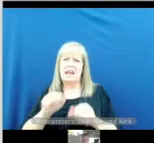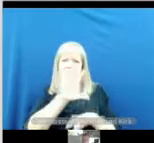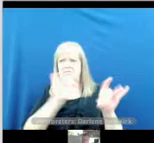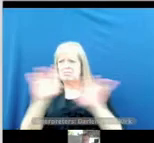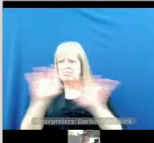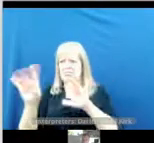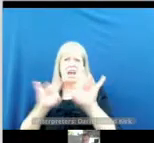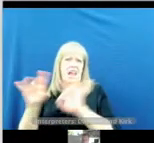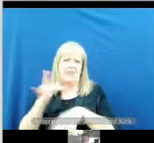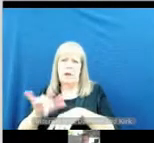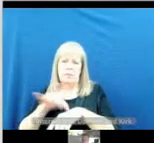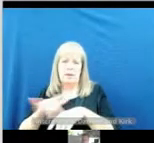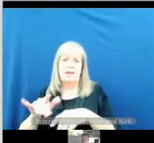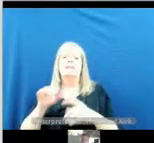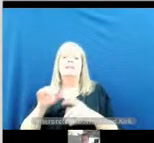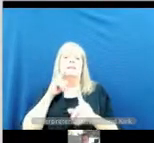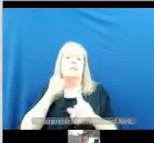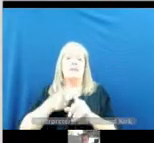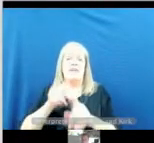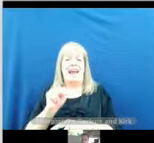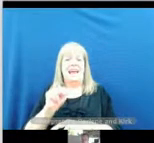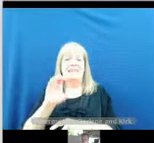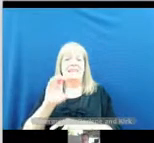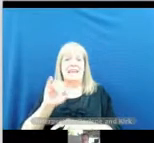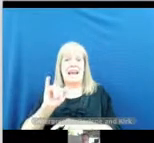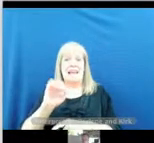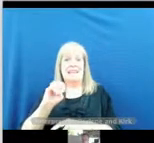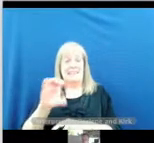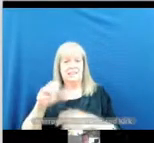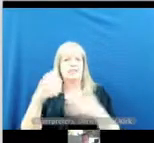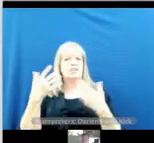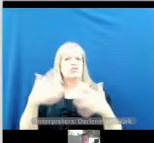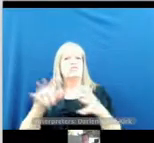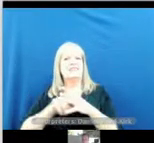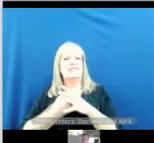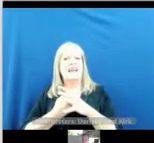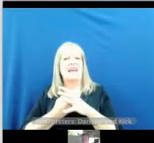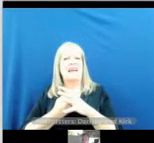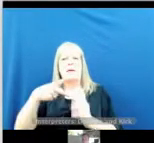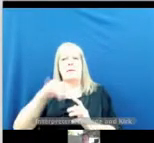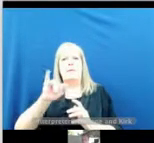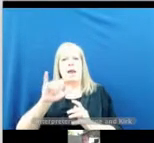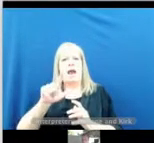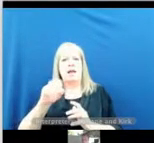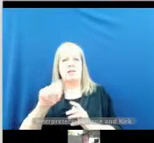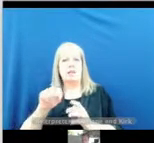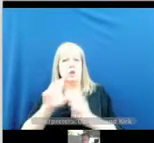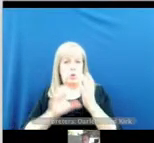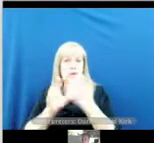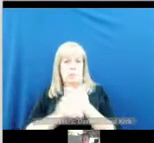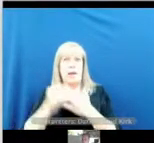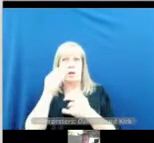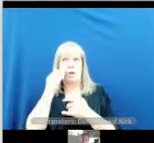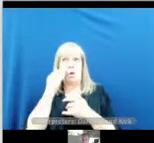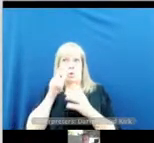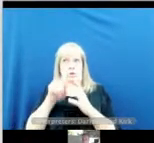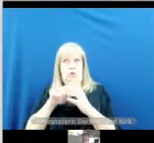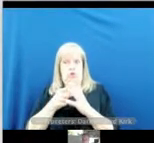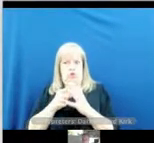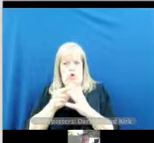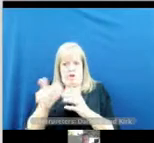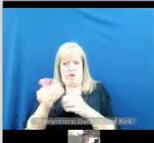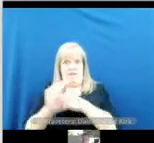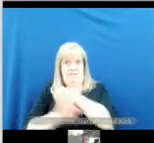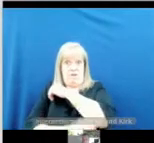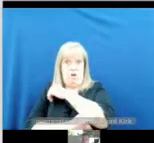again, NCIEC was just designing a pilot curriculum. I know that they are kicking it off actually this fall, and they're